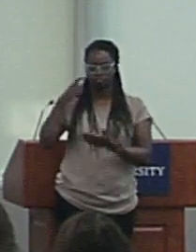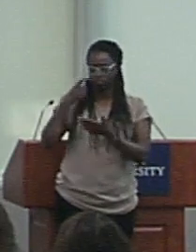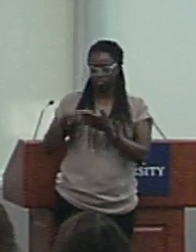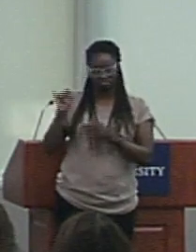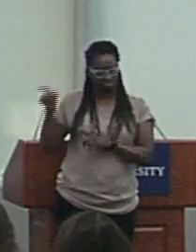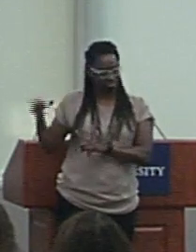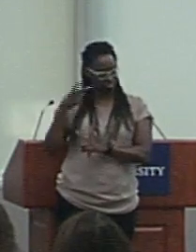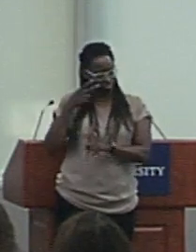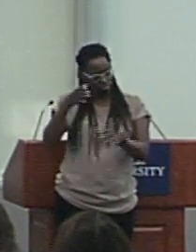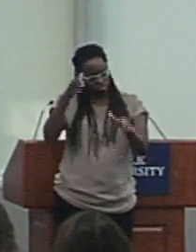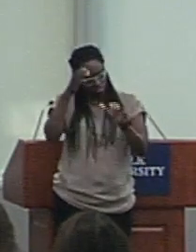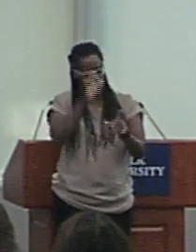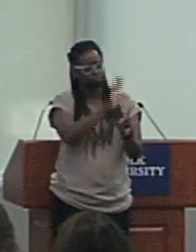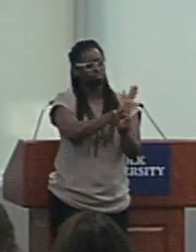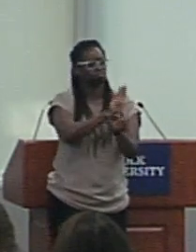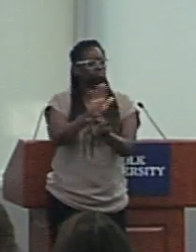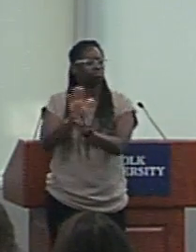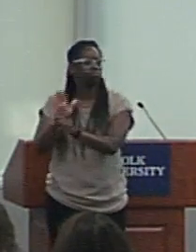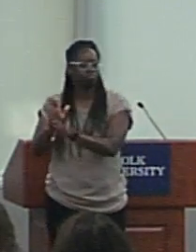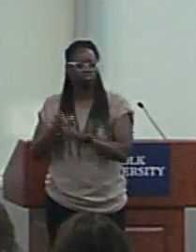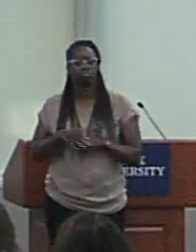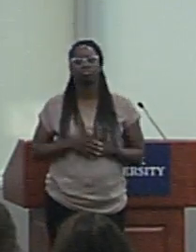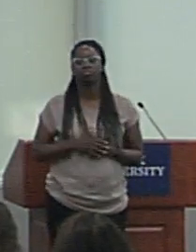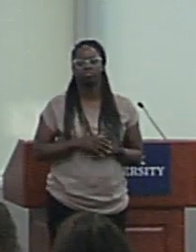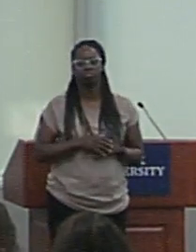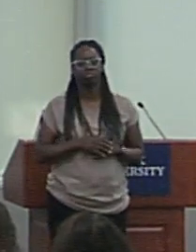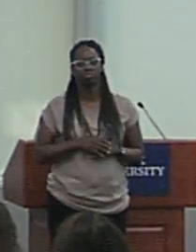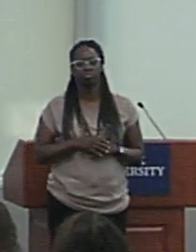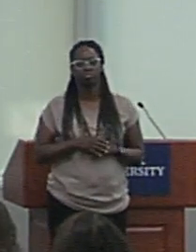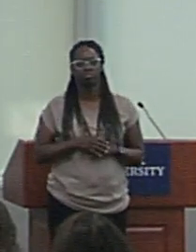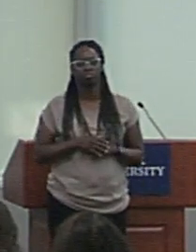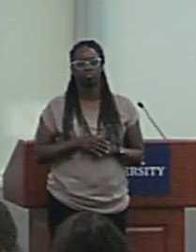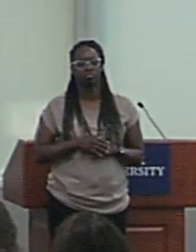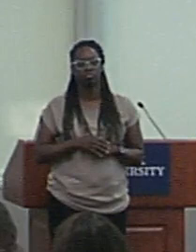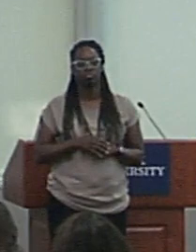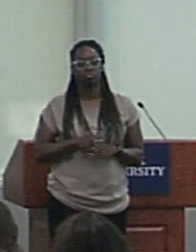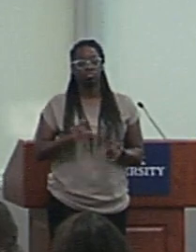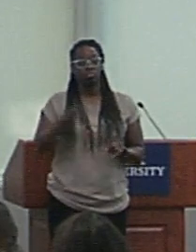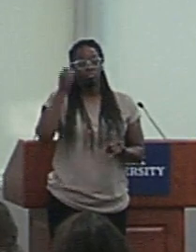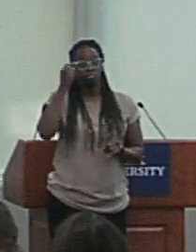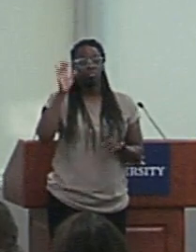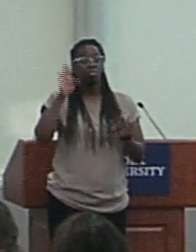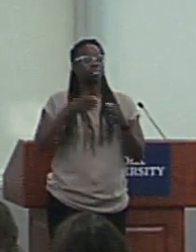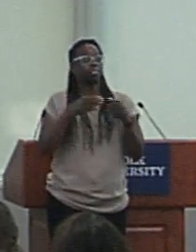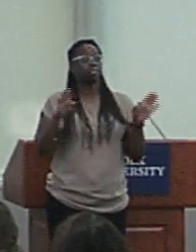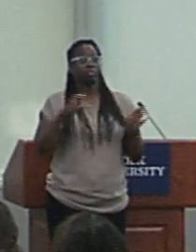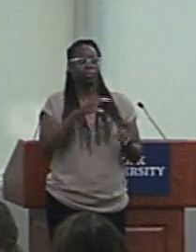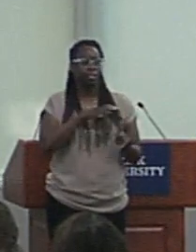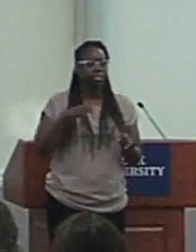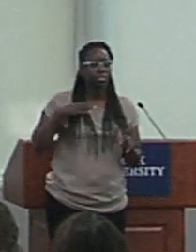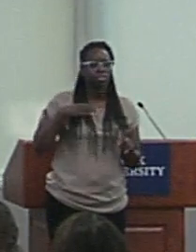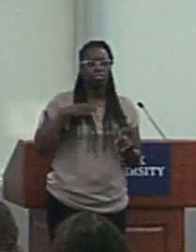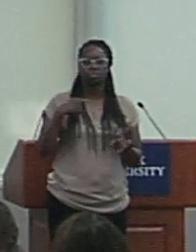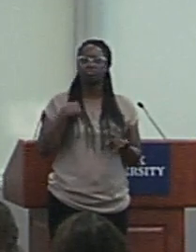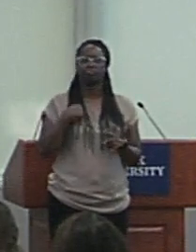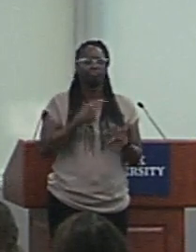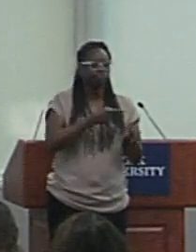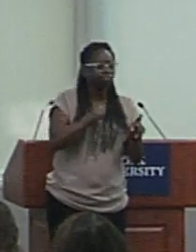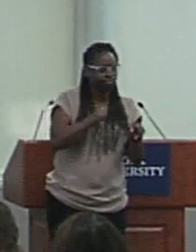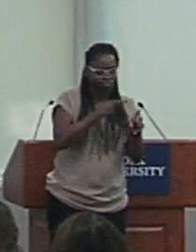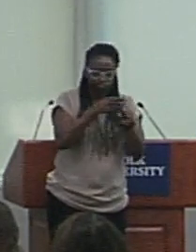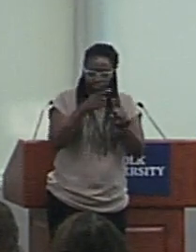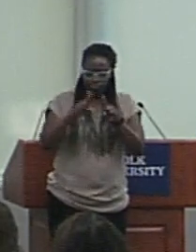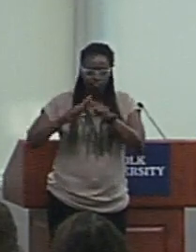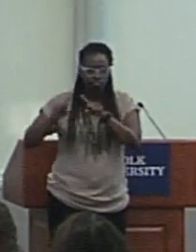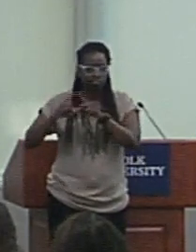a wonderful public health commission. The Boston Public Health Commission has experts in every area, from behavioral health to mental health to health